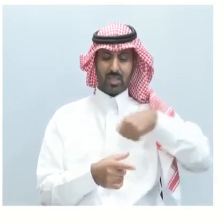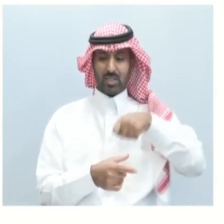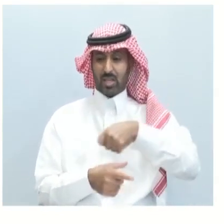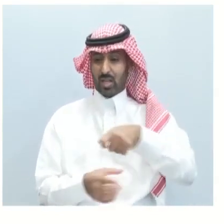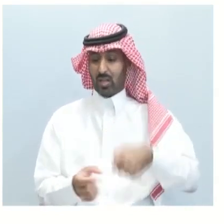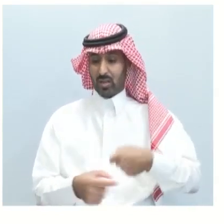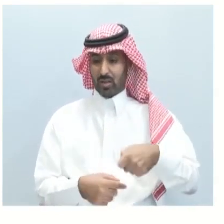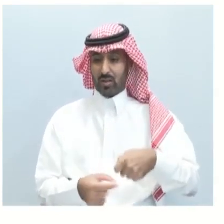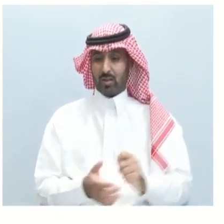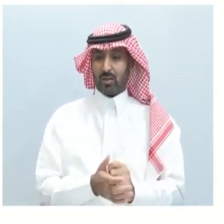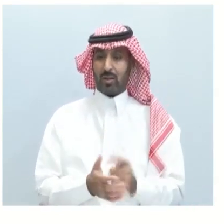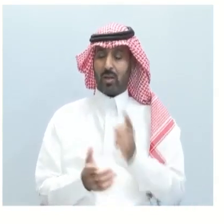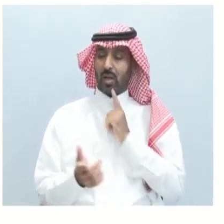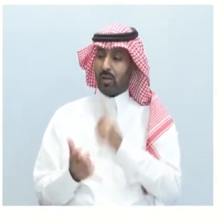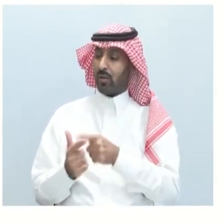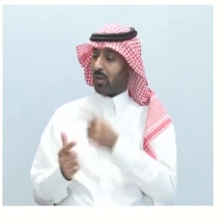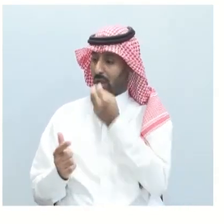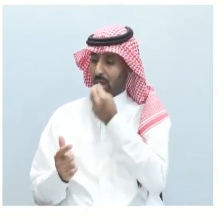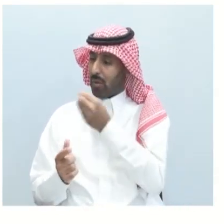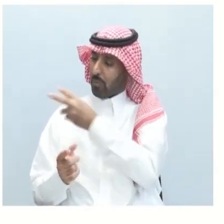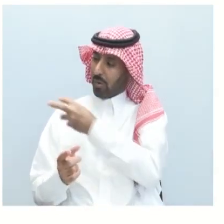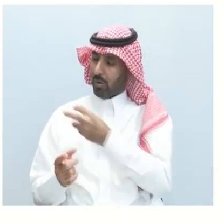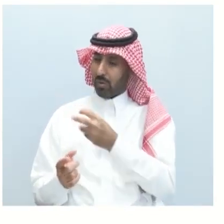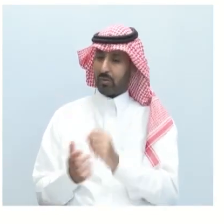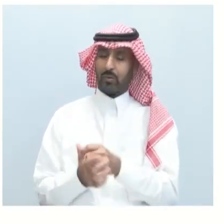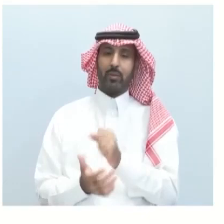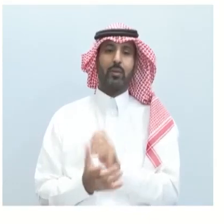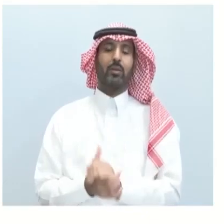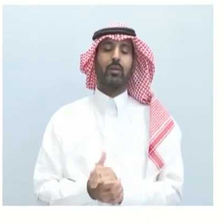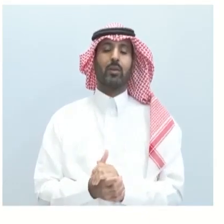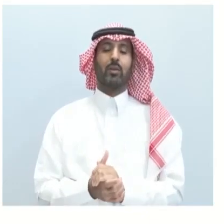cook, so Badr offered eating takeout.